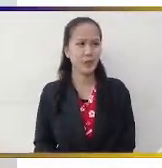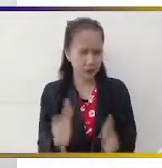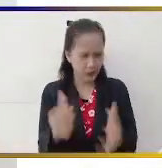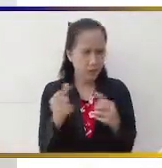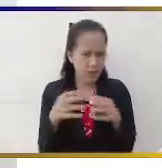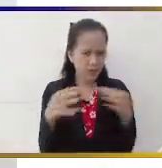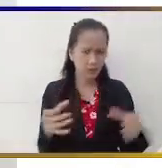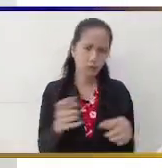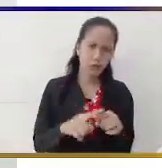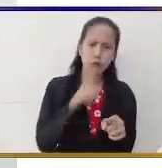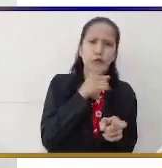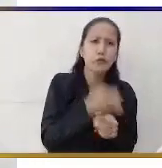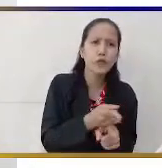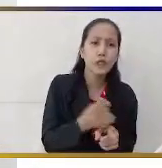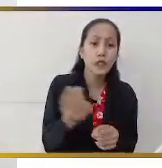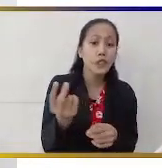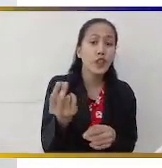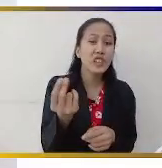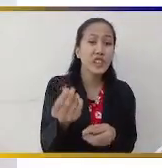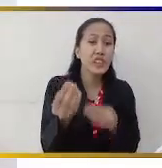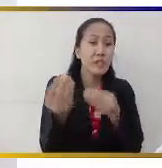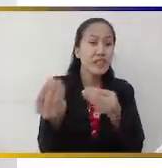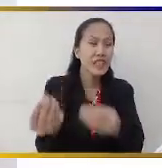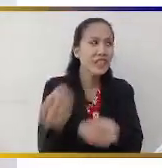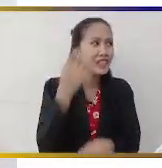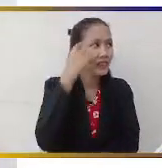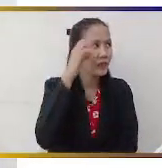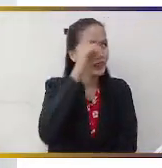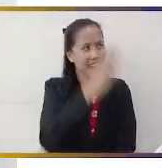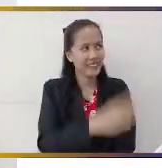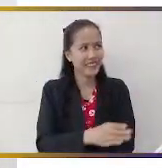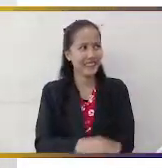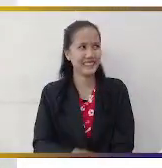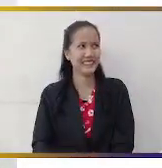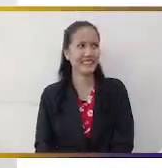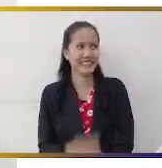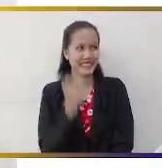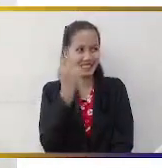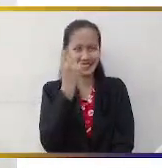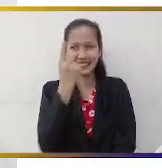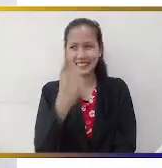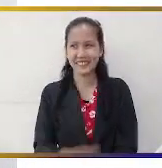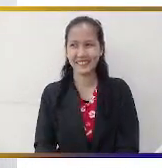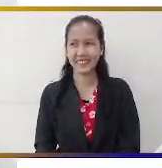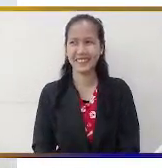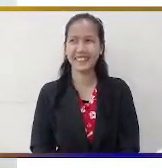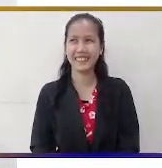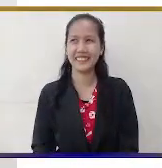But then a little later, God watches his faith and says, let me give you another.